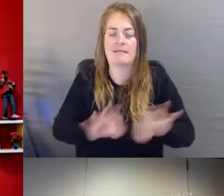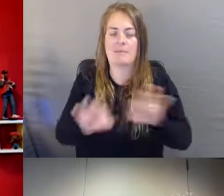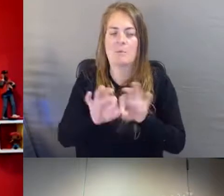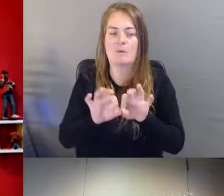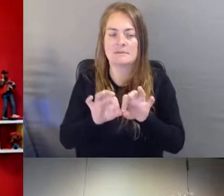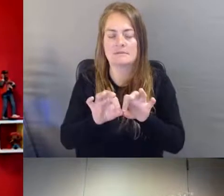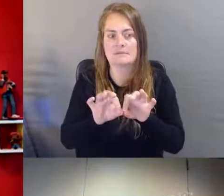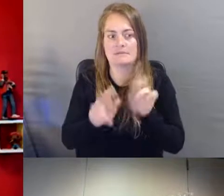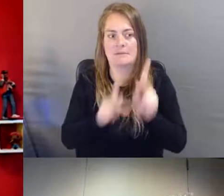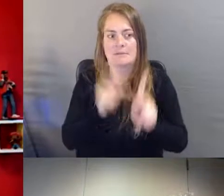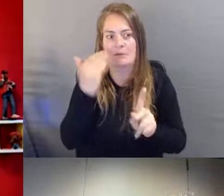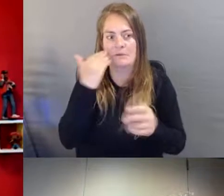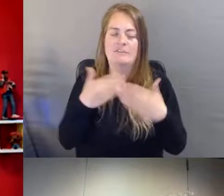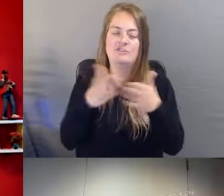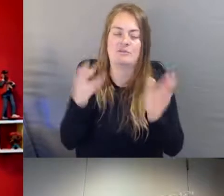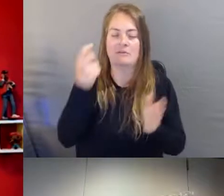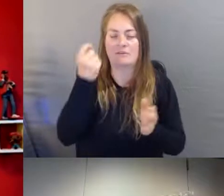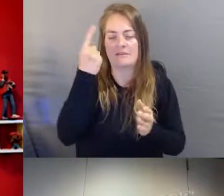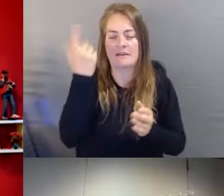matters.